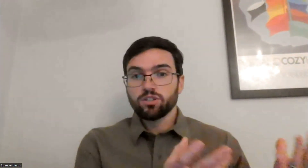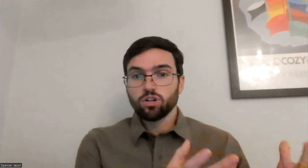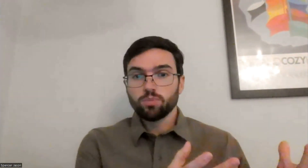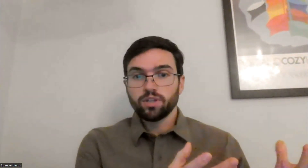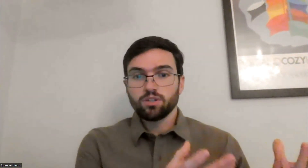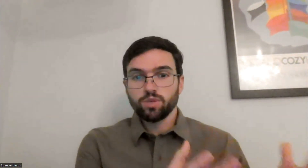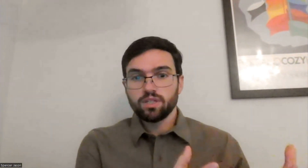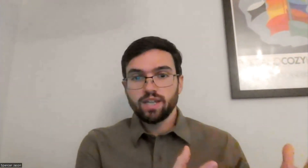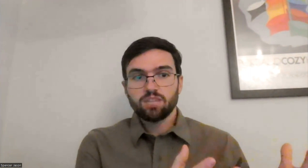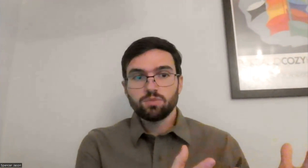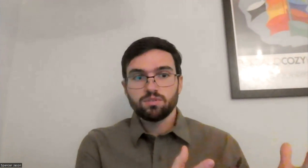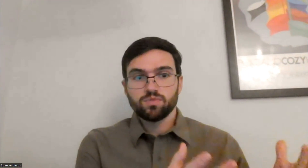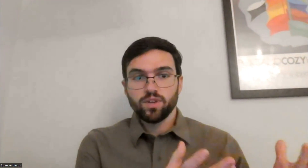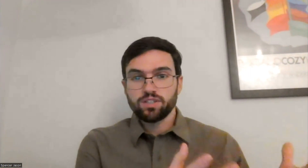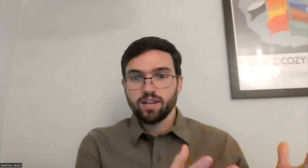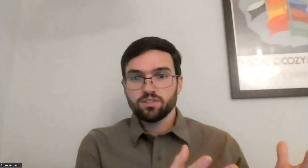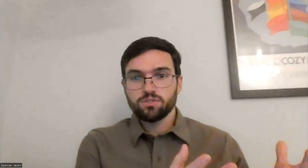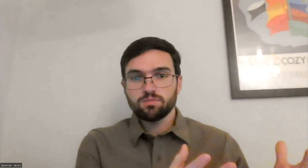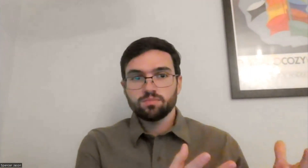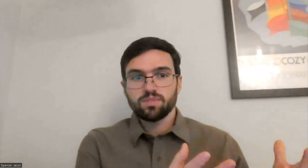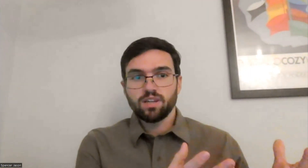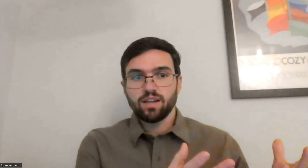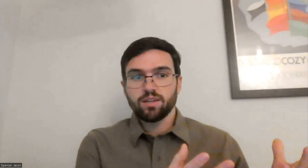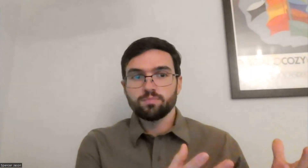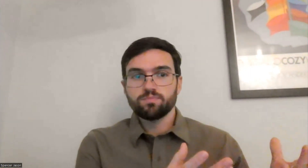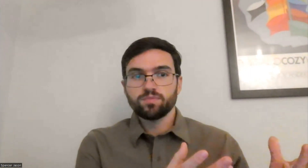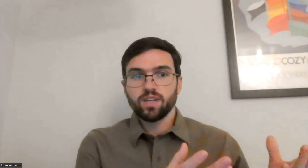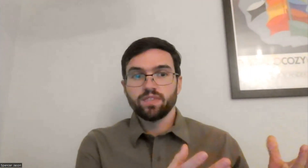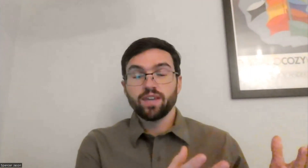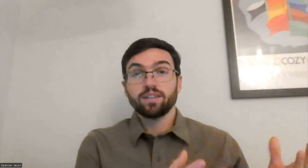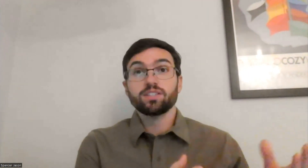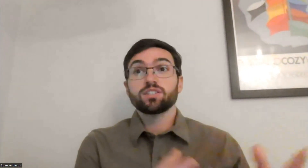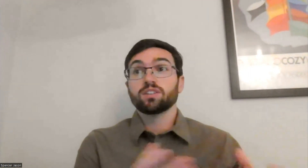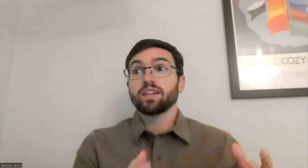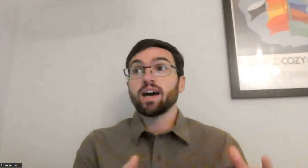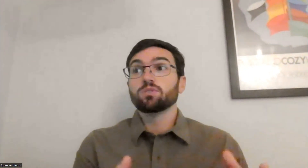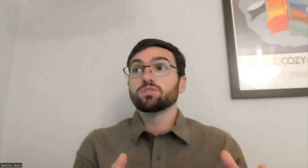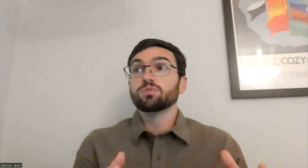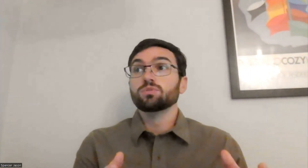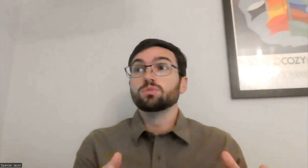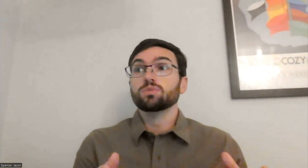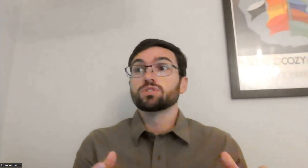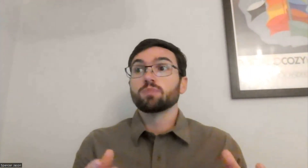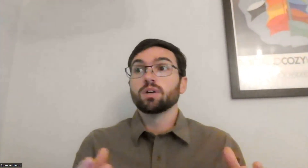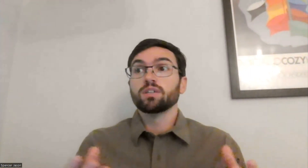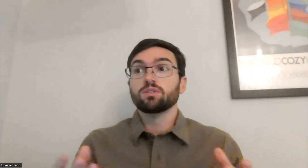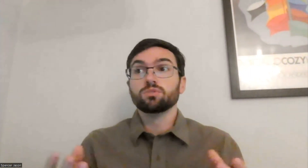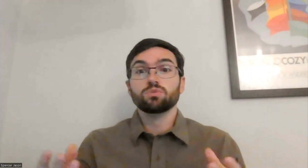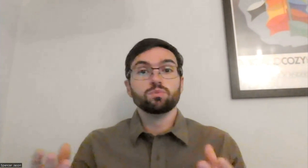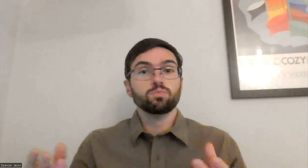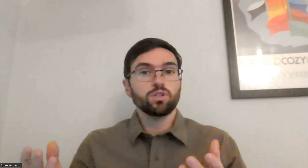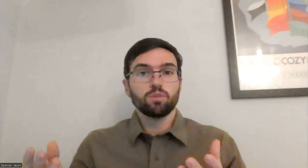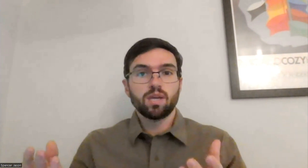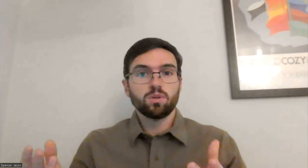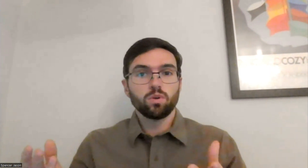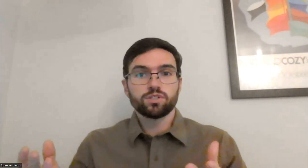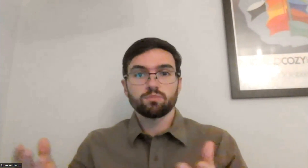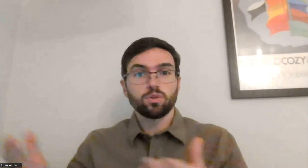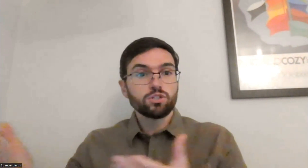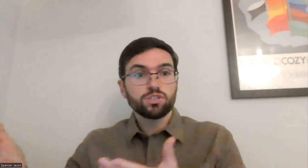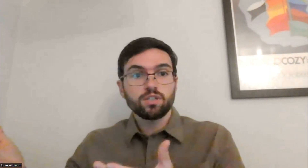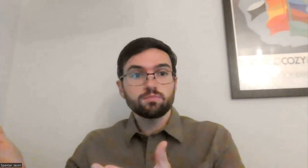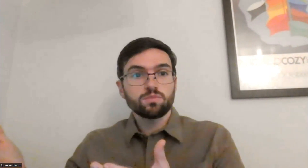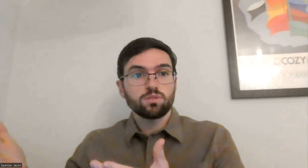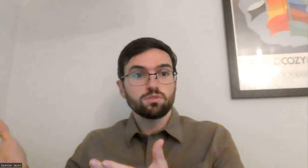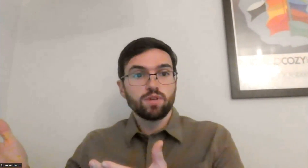reading and interpreting a written document that's very technical, and then distilling that out to somebody who maybe works